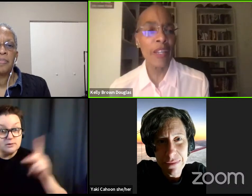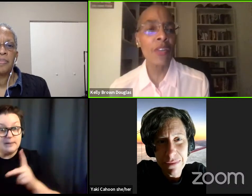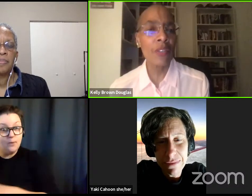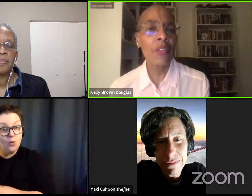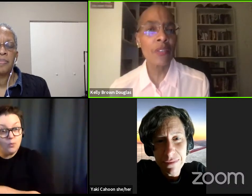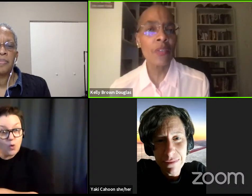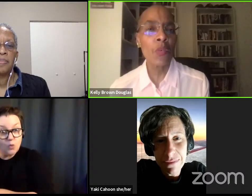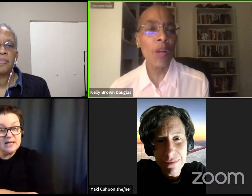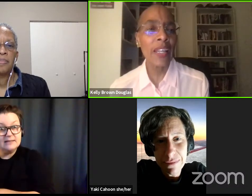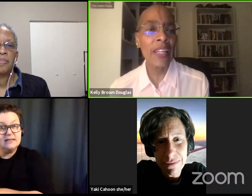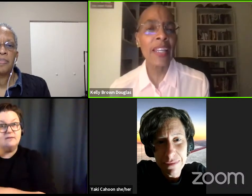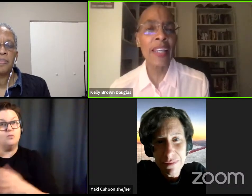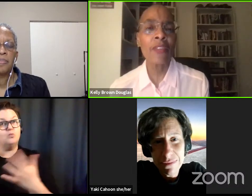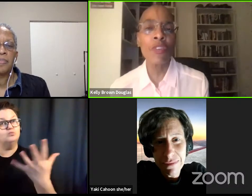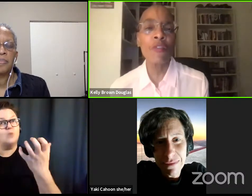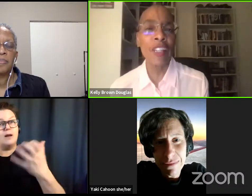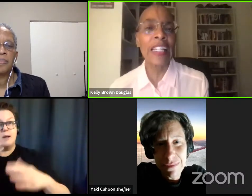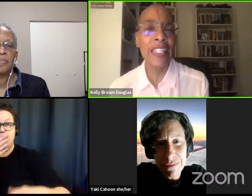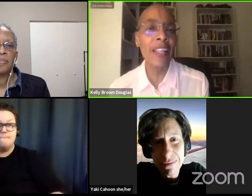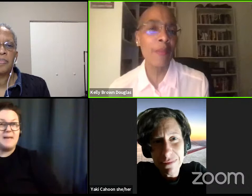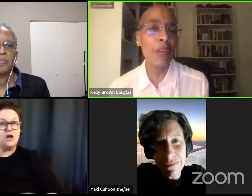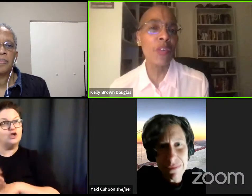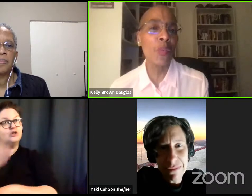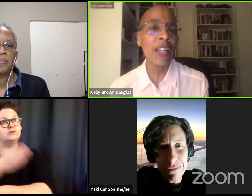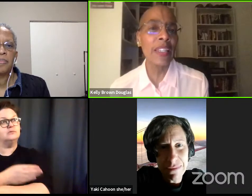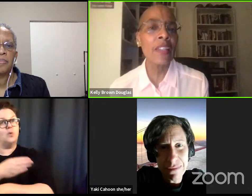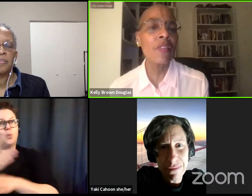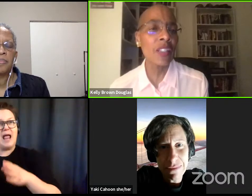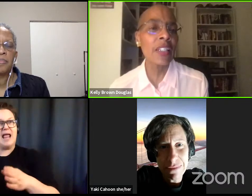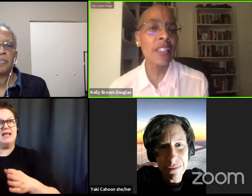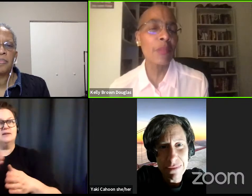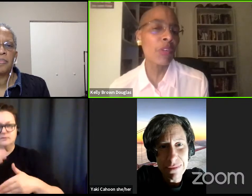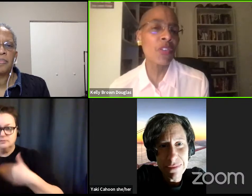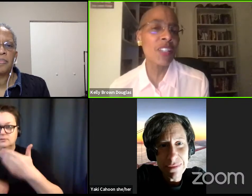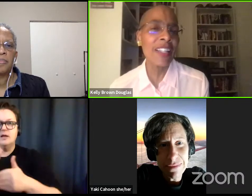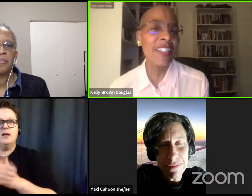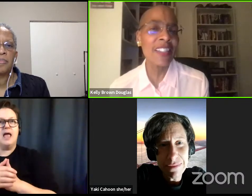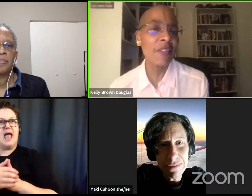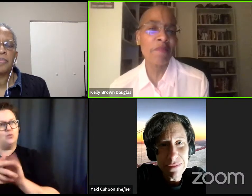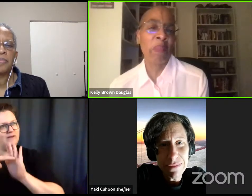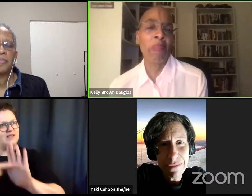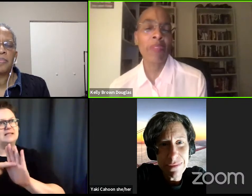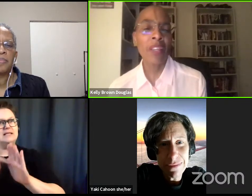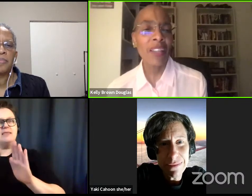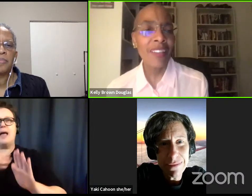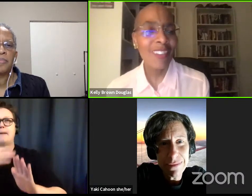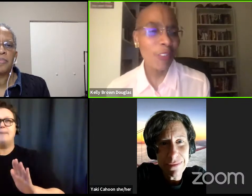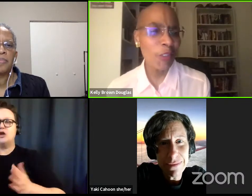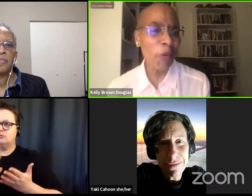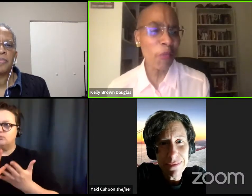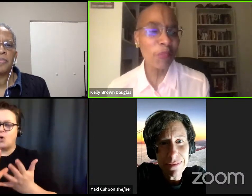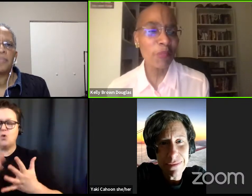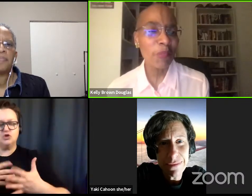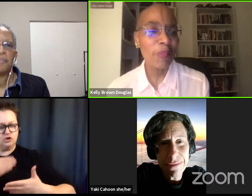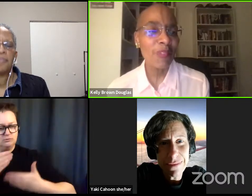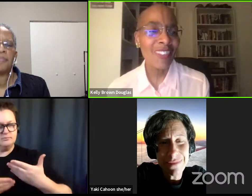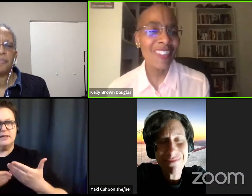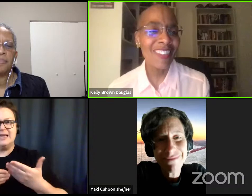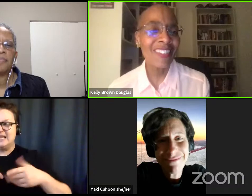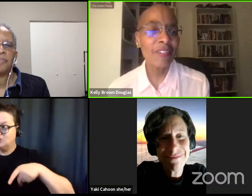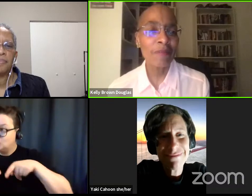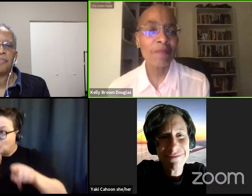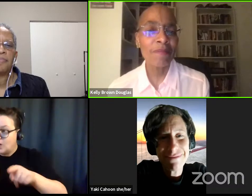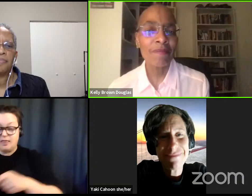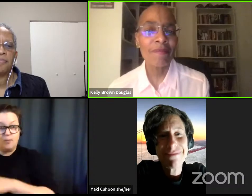a better way and reflecting that better way, even in the protests, there's hope.